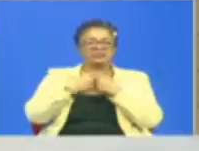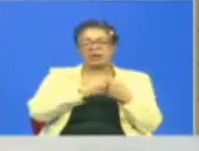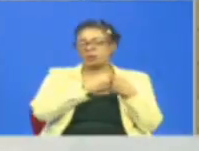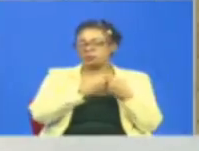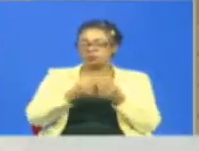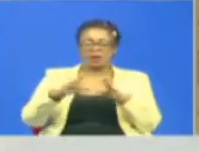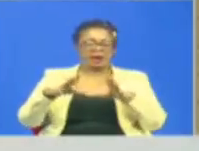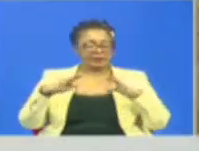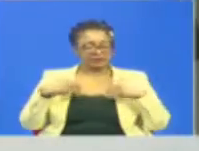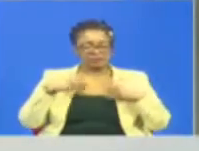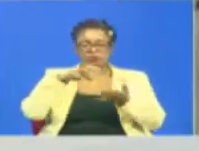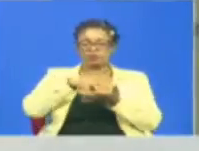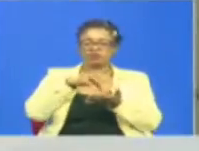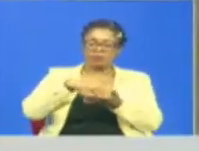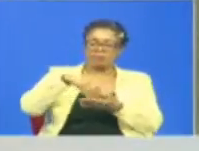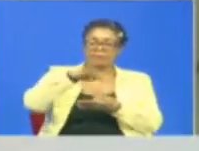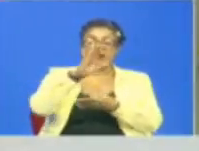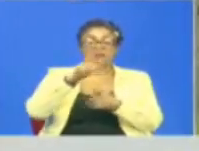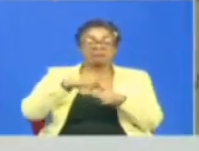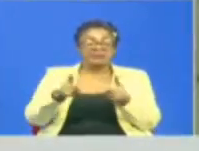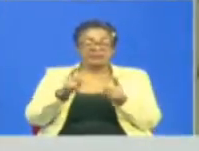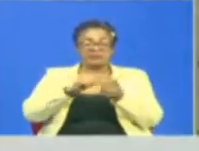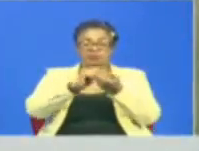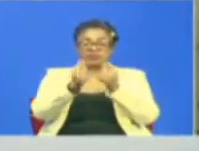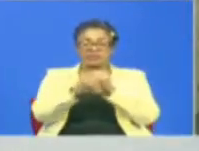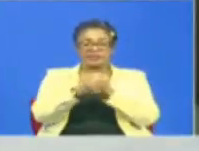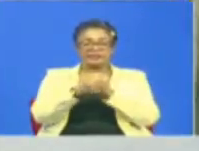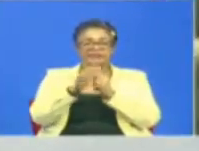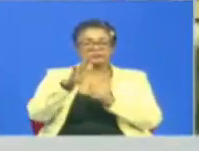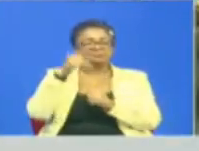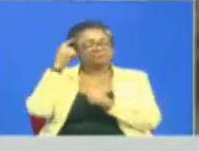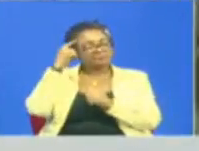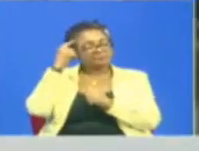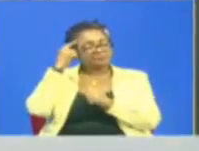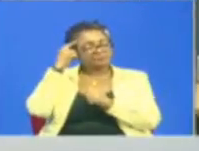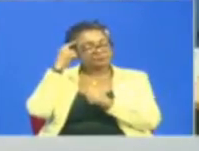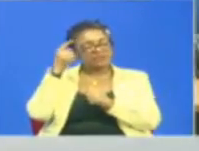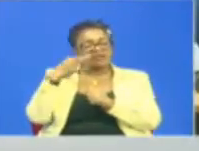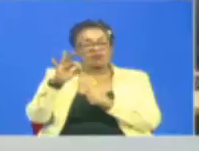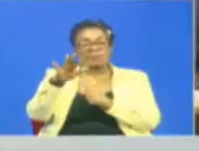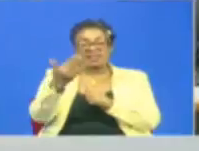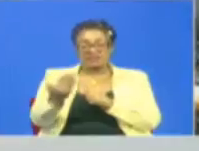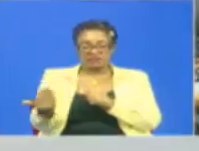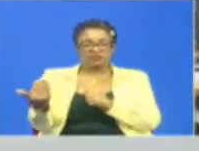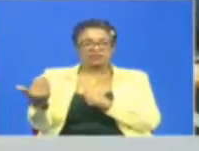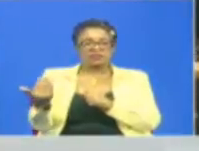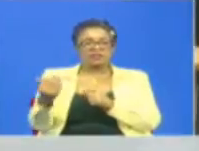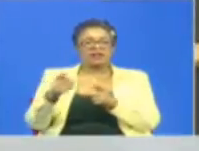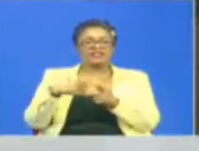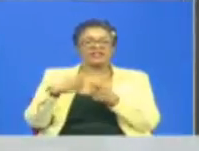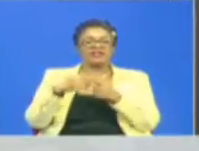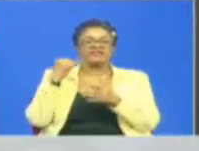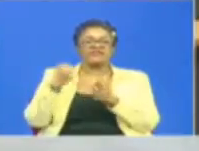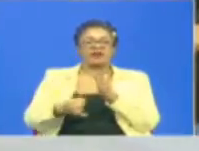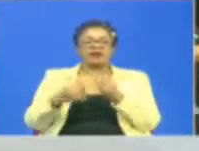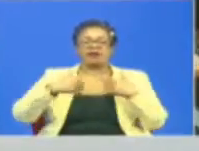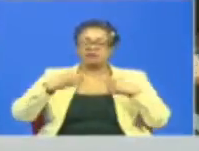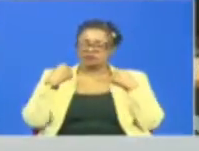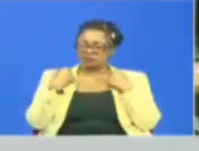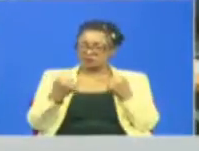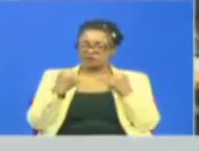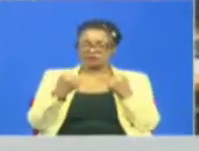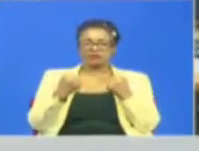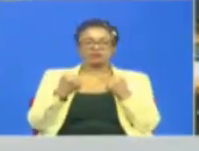fate, but determined to change his blurry mindset and be there for his children, Moses eventually gathered the courage to work towards